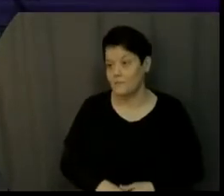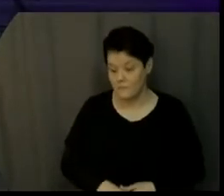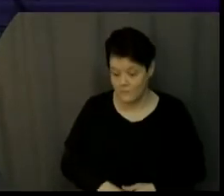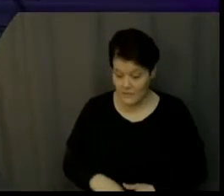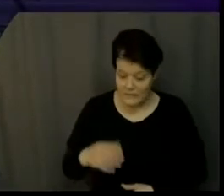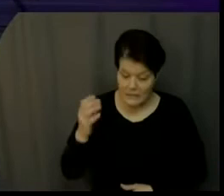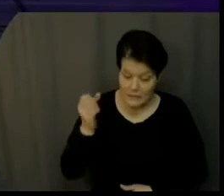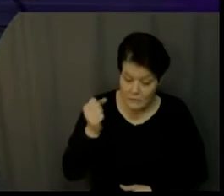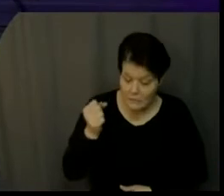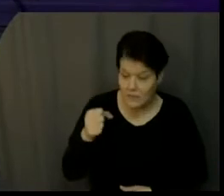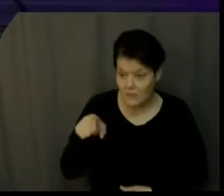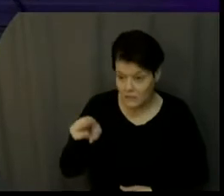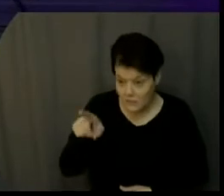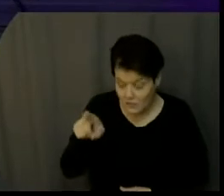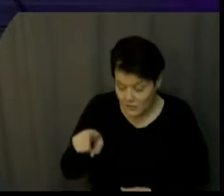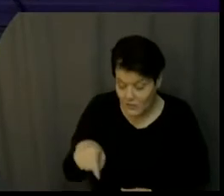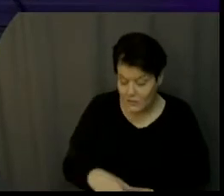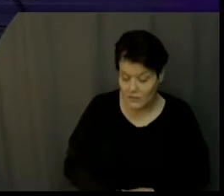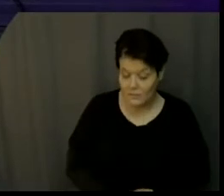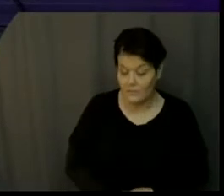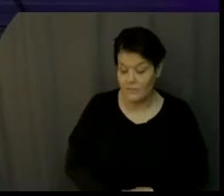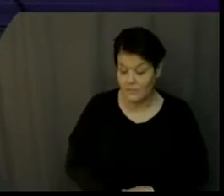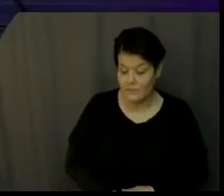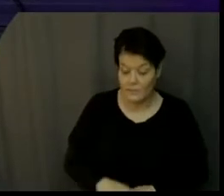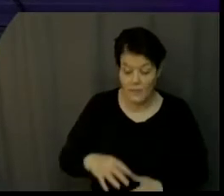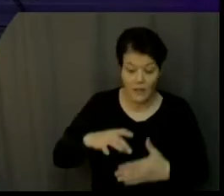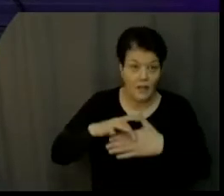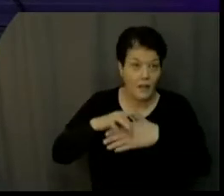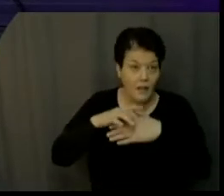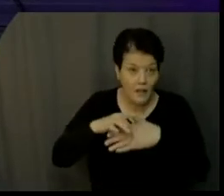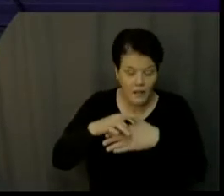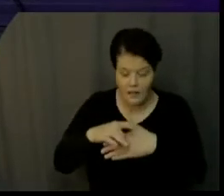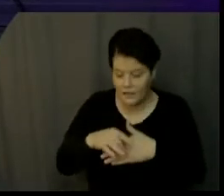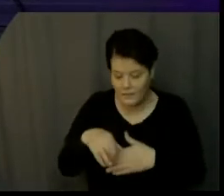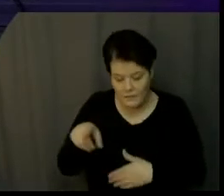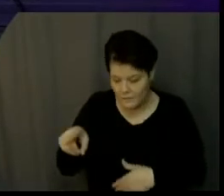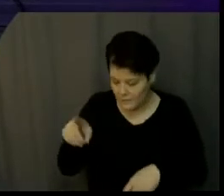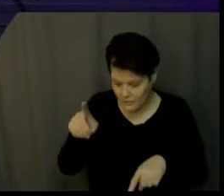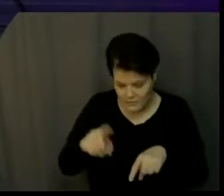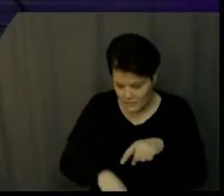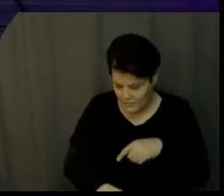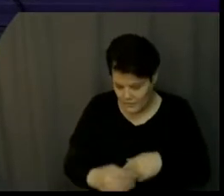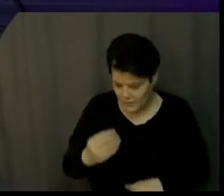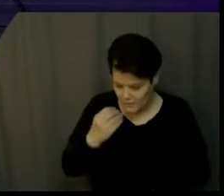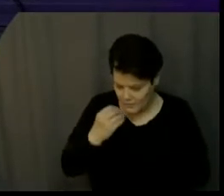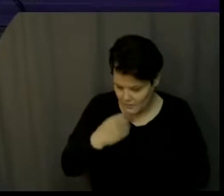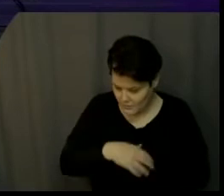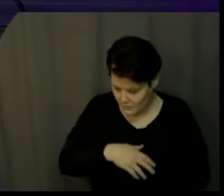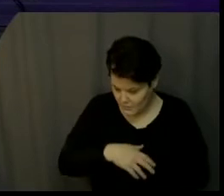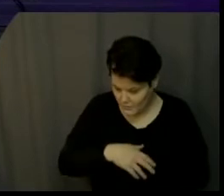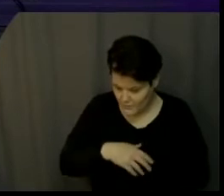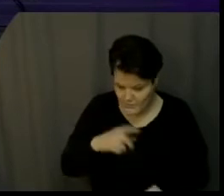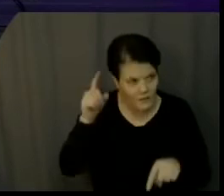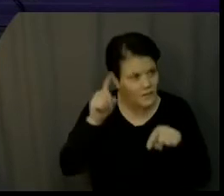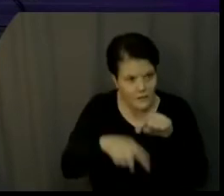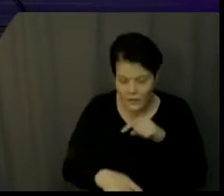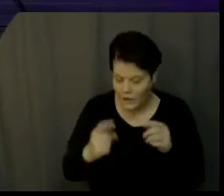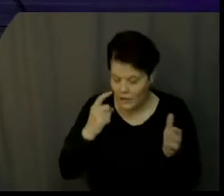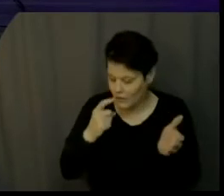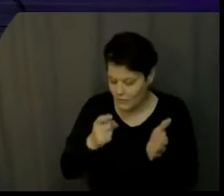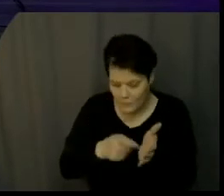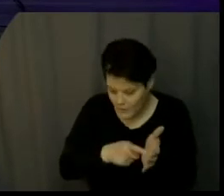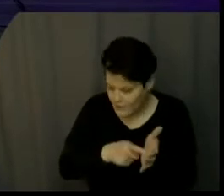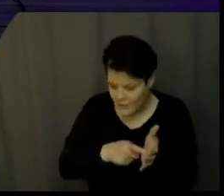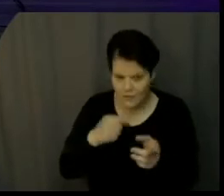need someone to teach you again the basic things about God's word. He's angry. He says, you're like